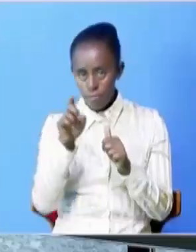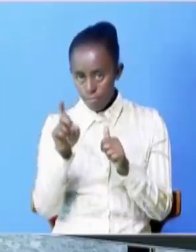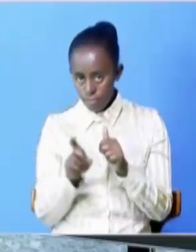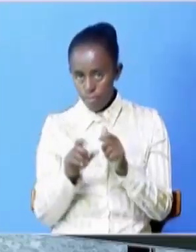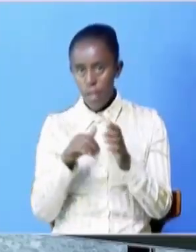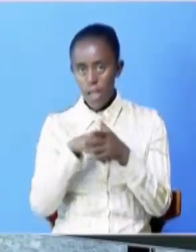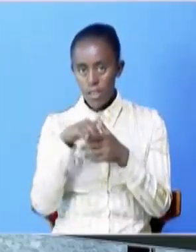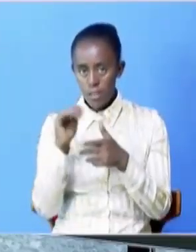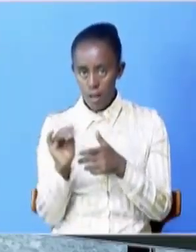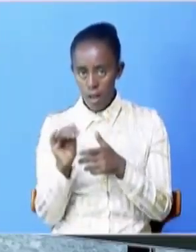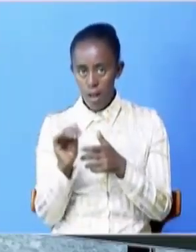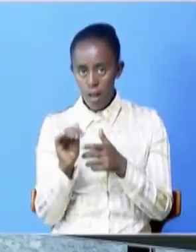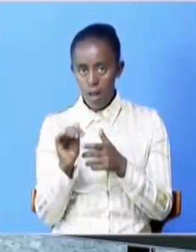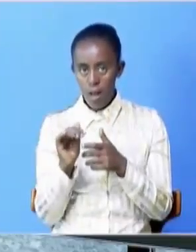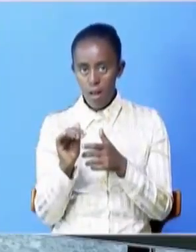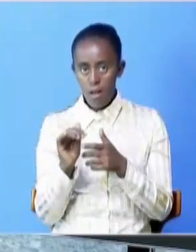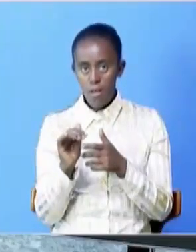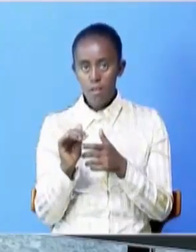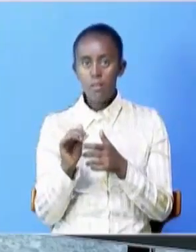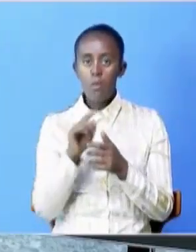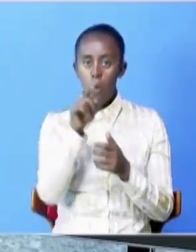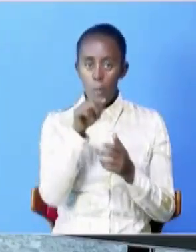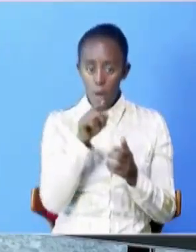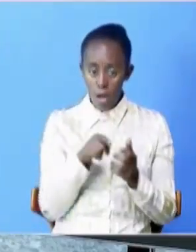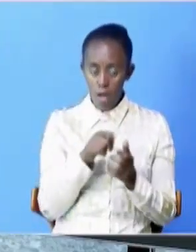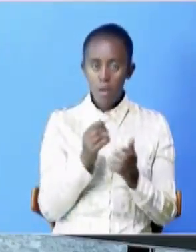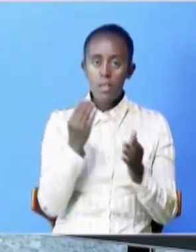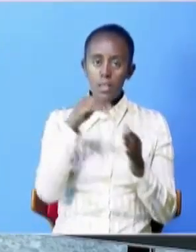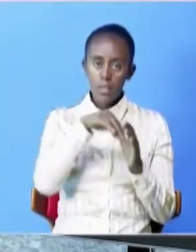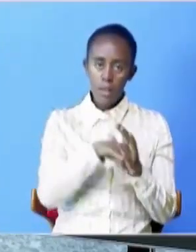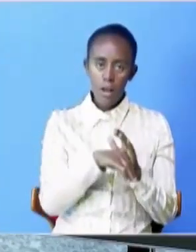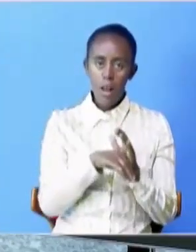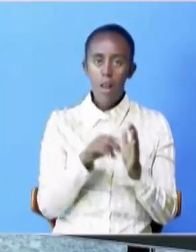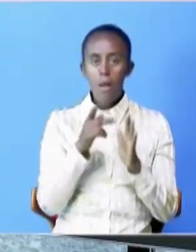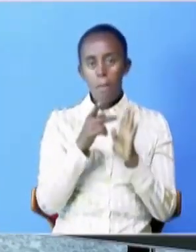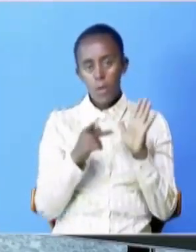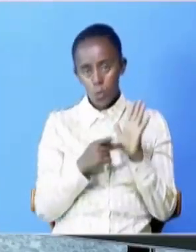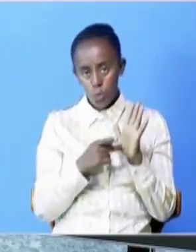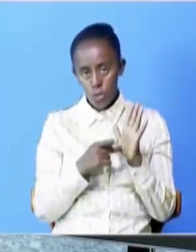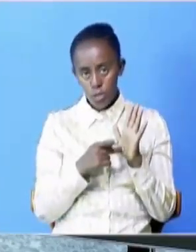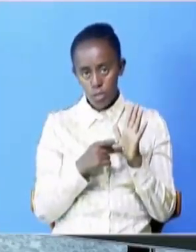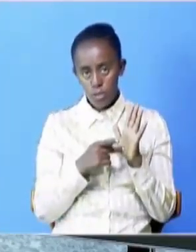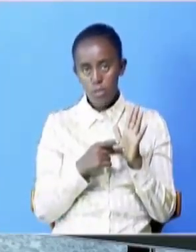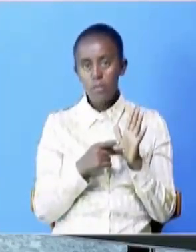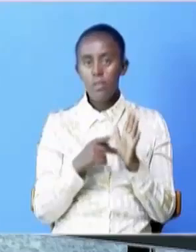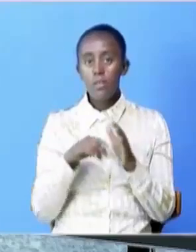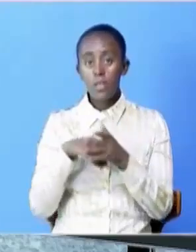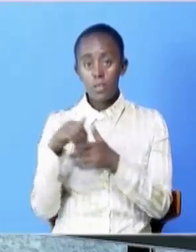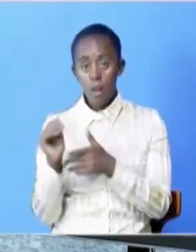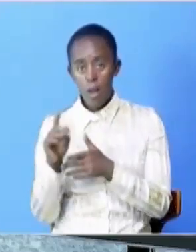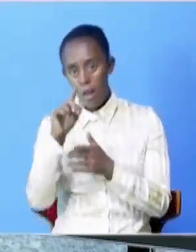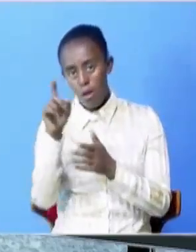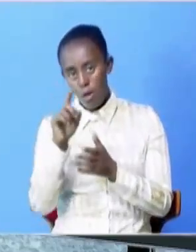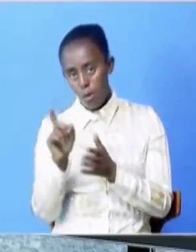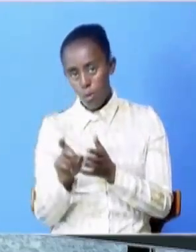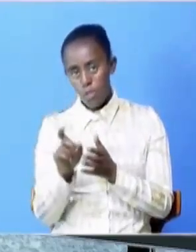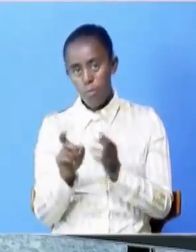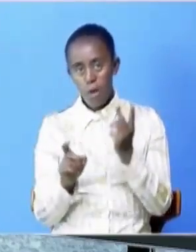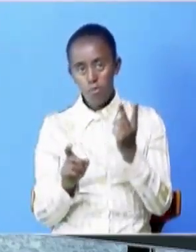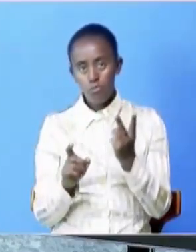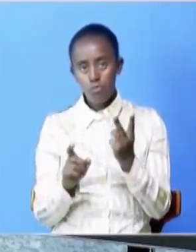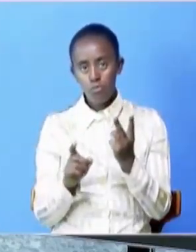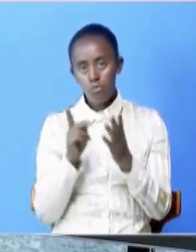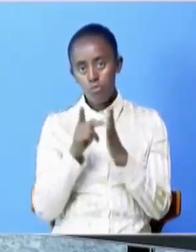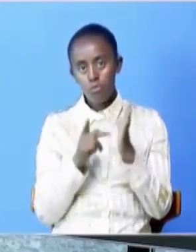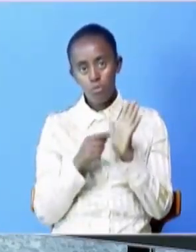punctuation. We have our comma, we have internal punctuation, we have a comma, and external, we have